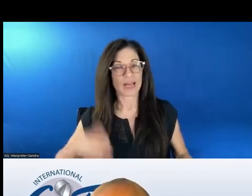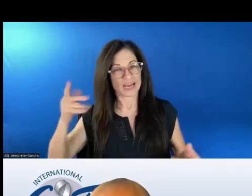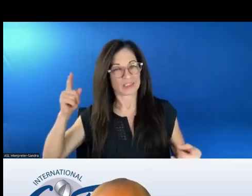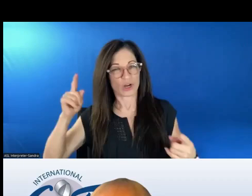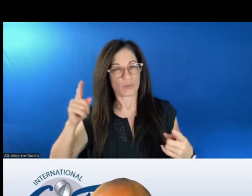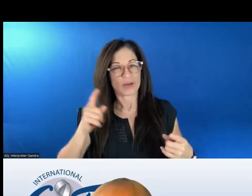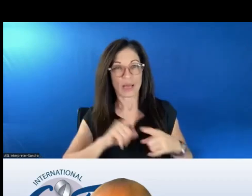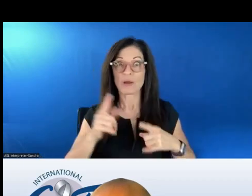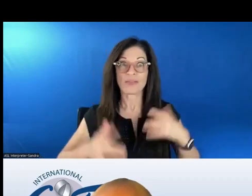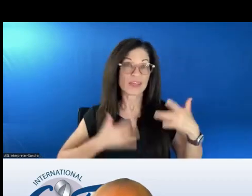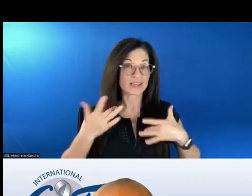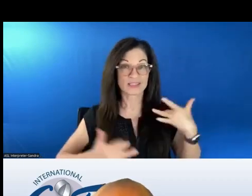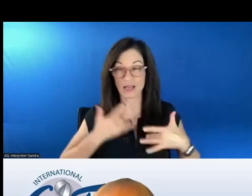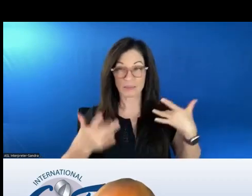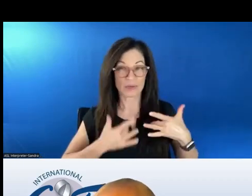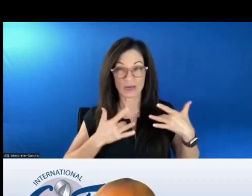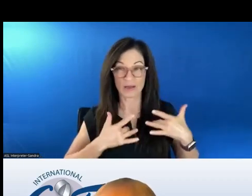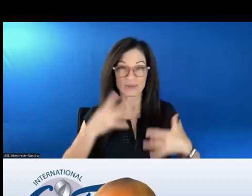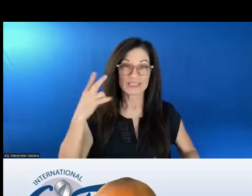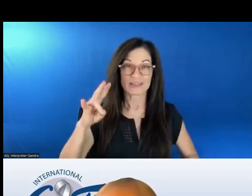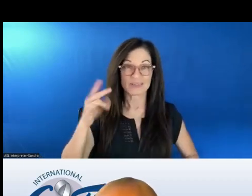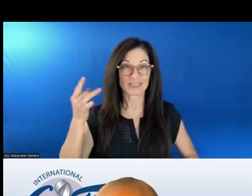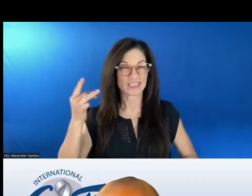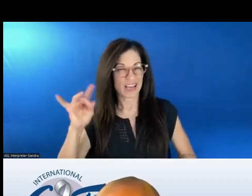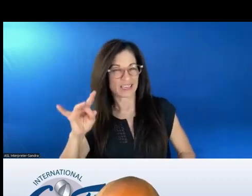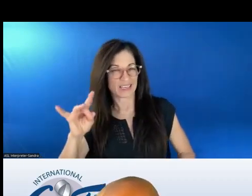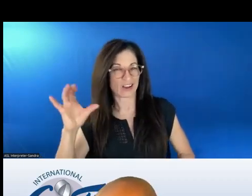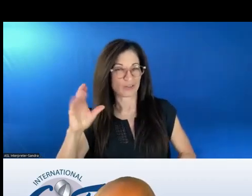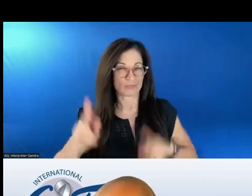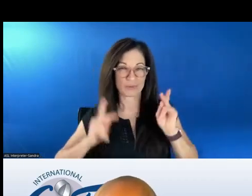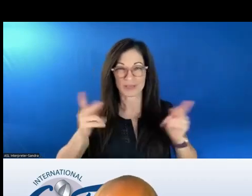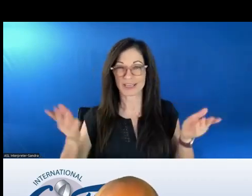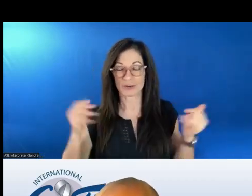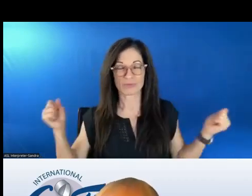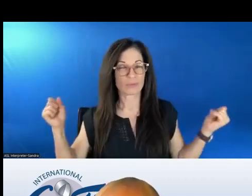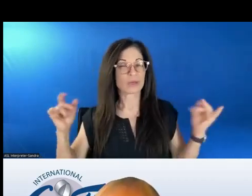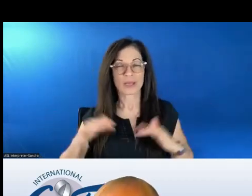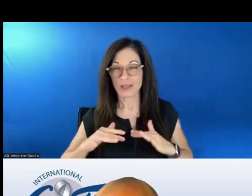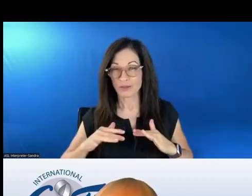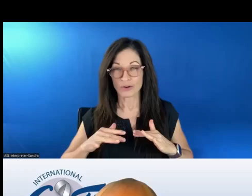but the excitement of 1,800 people in attendance that have come together